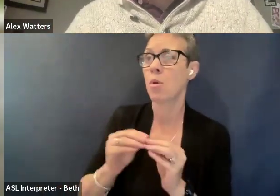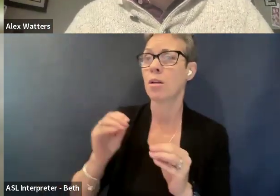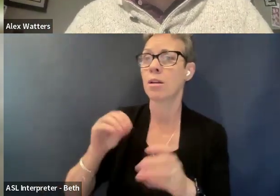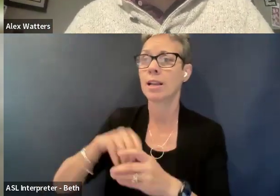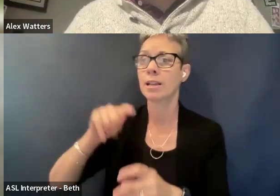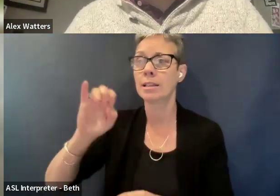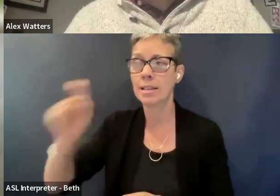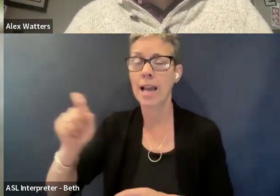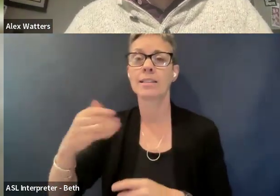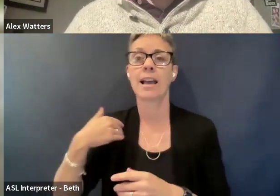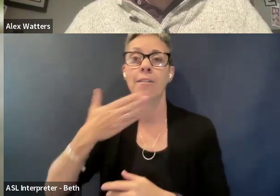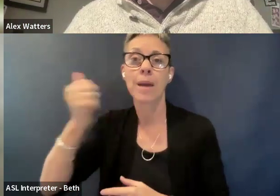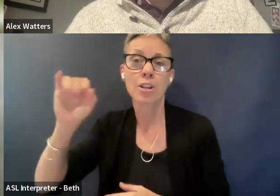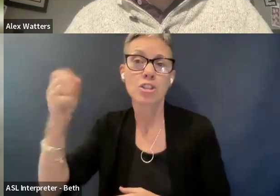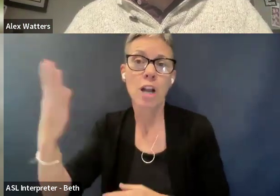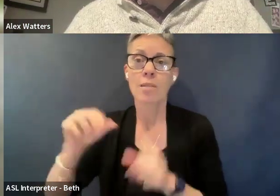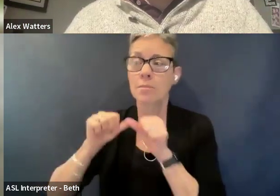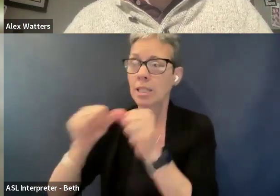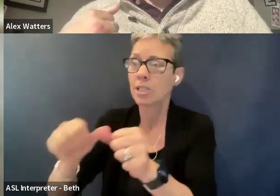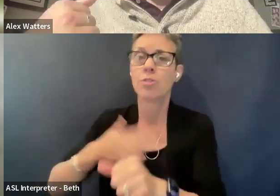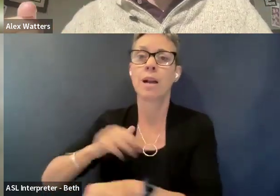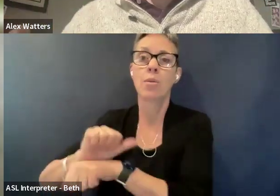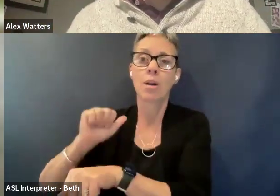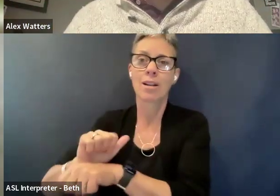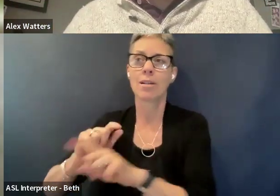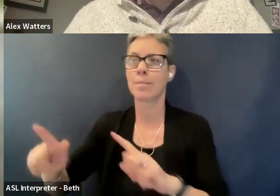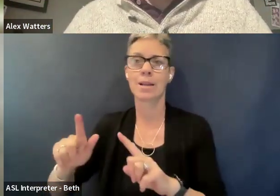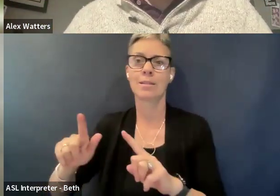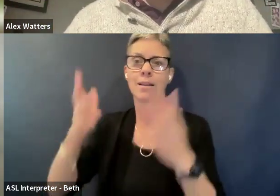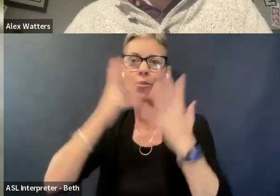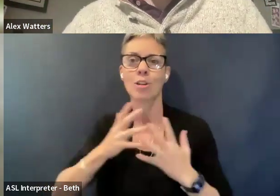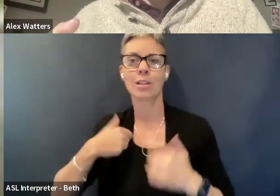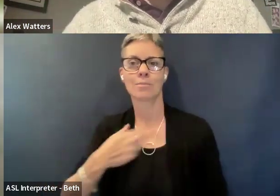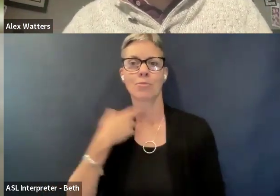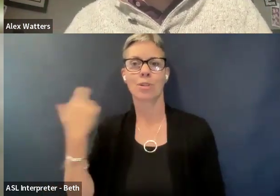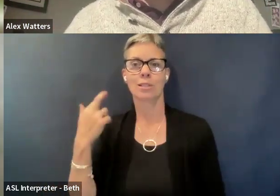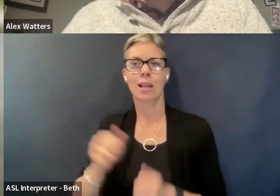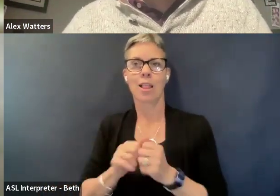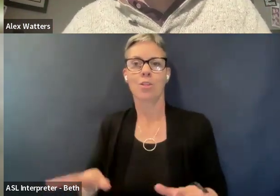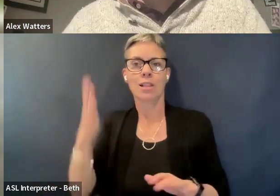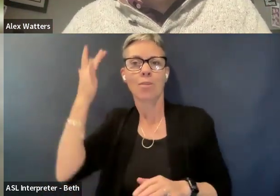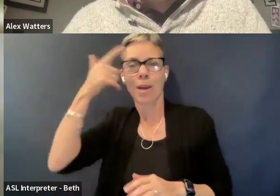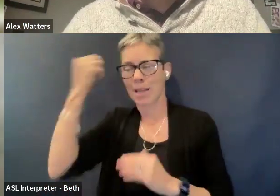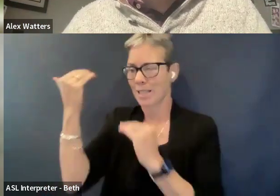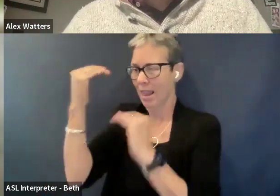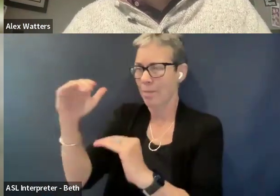want to stay employed. But unfortunately, I'm at risk of losing these things because of the limitations placed on Medicaid. So